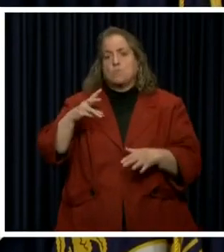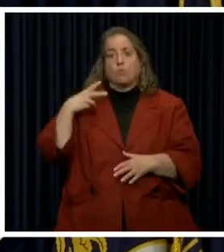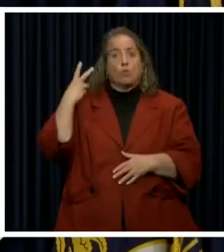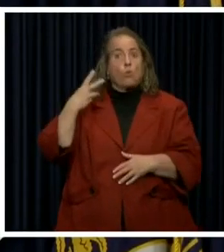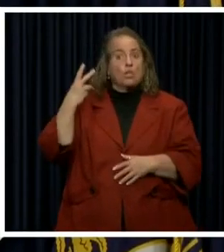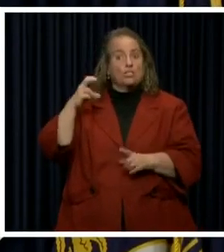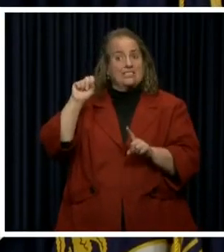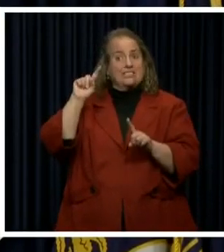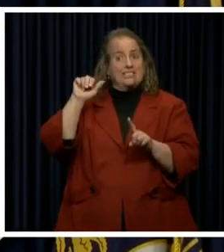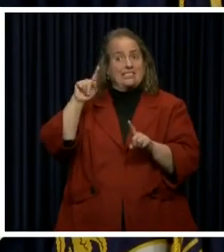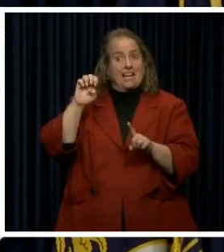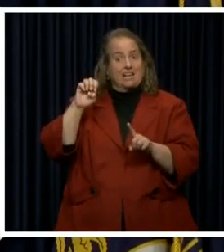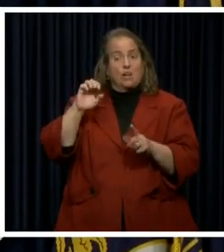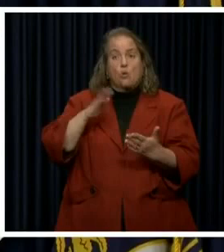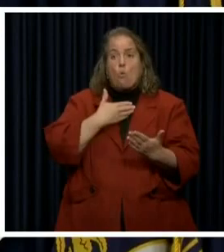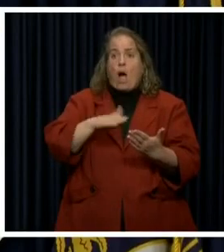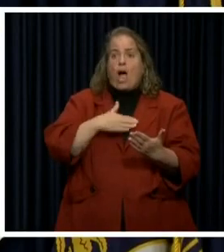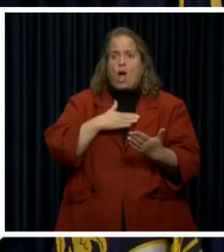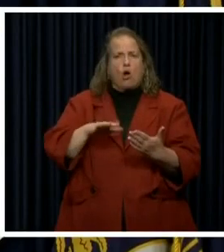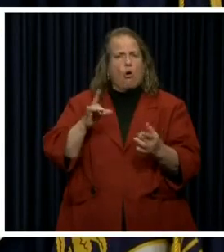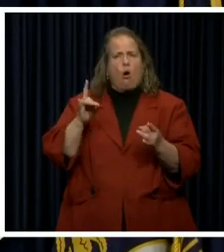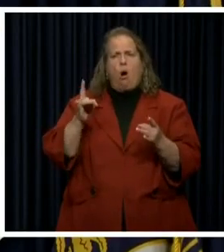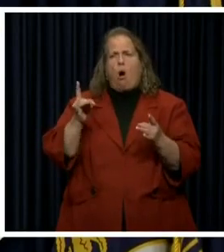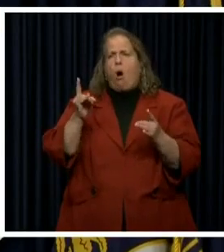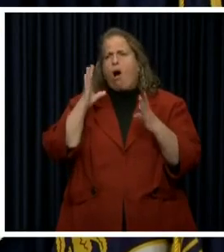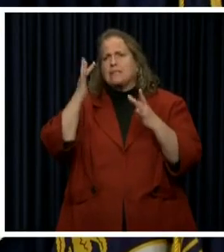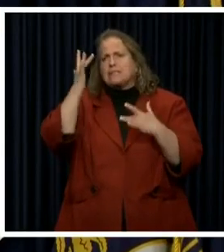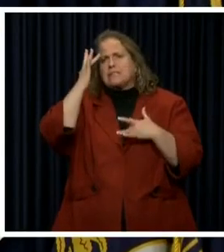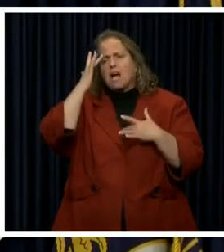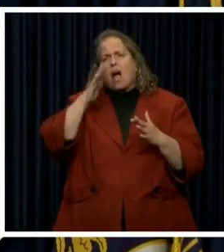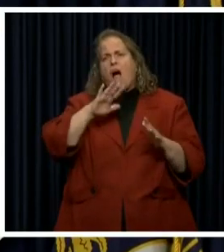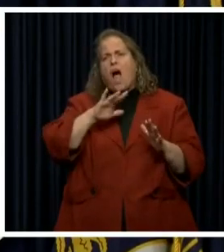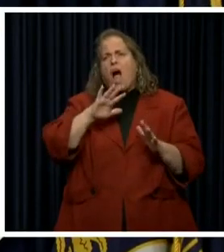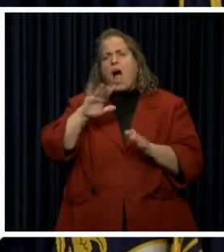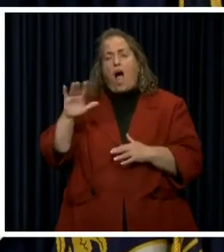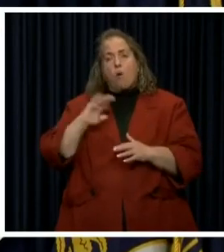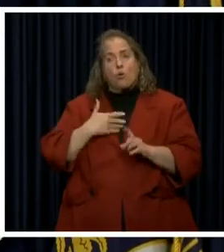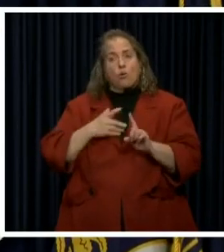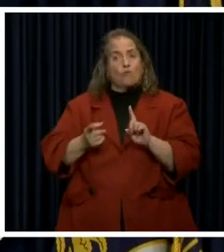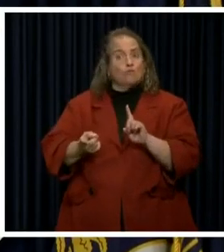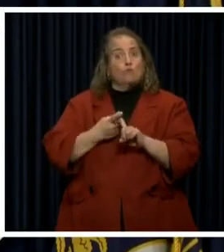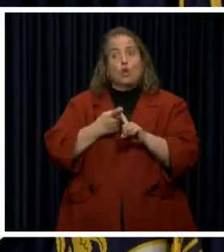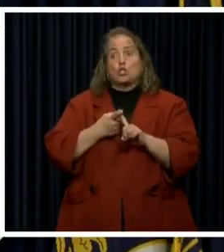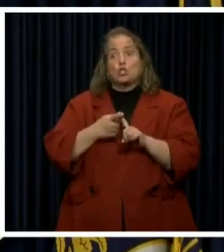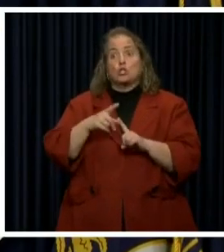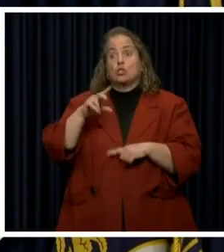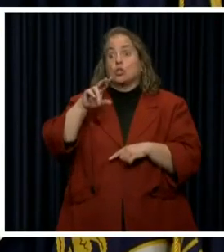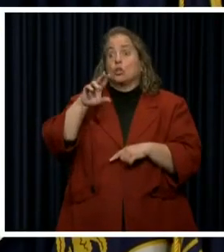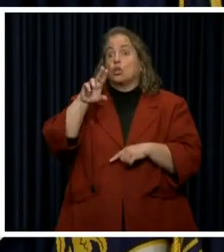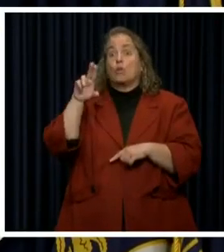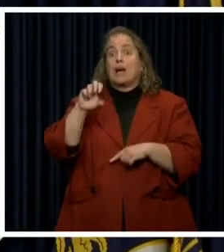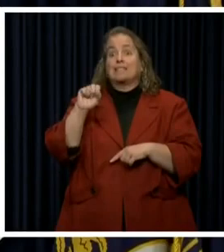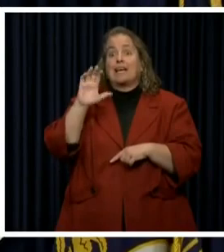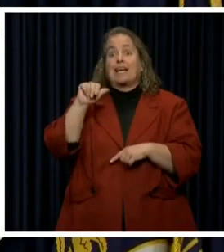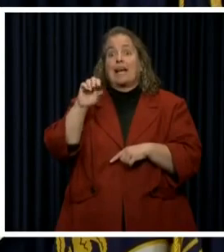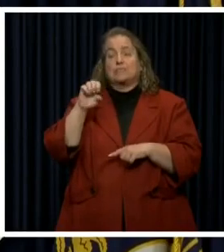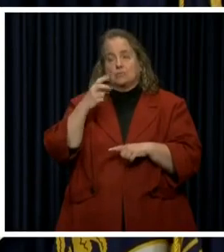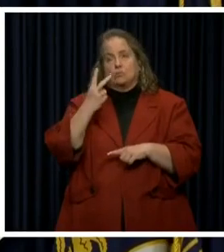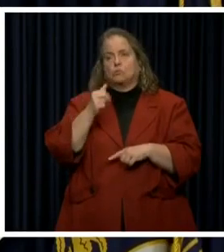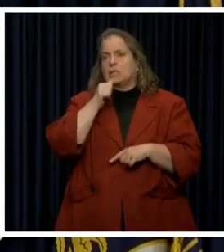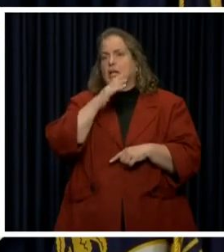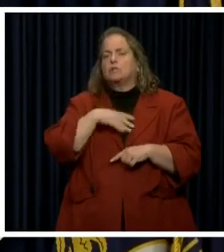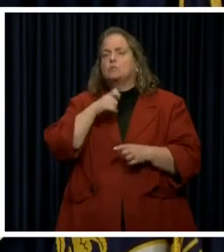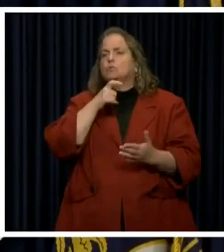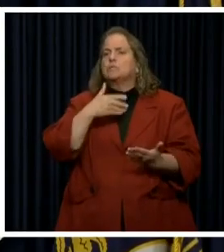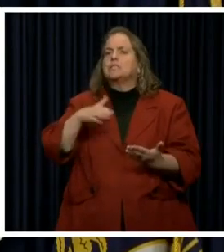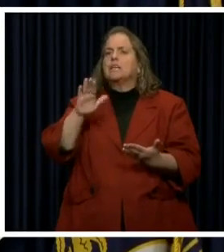got decimated through this. One of our first cases, one of the first spreads was two ladies who